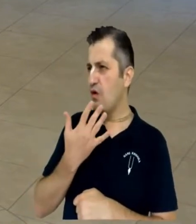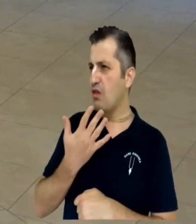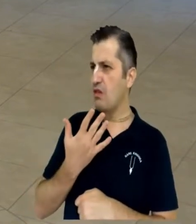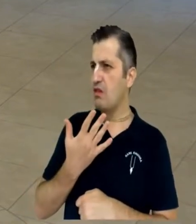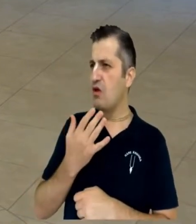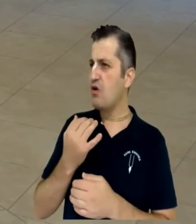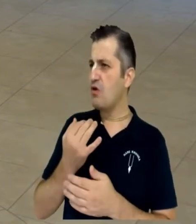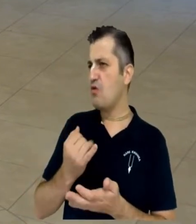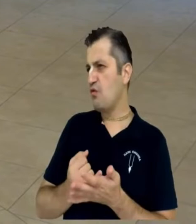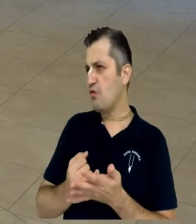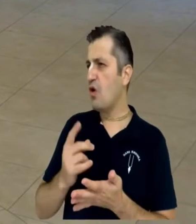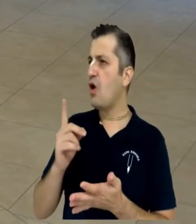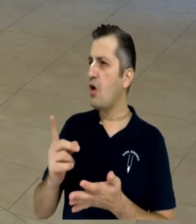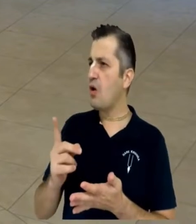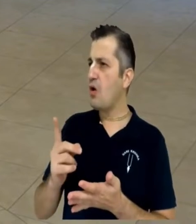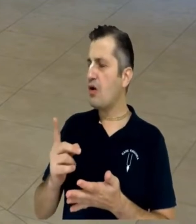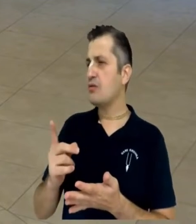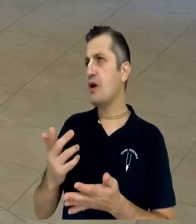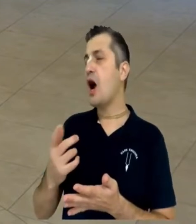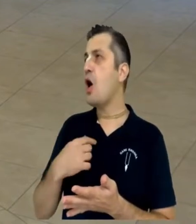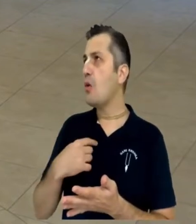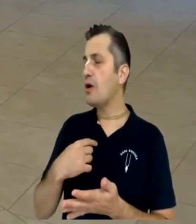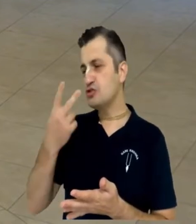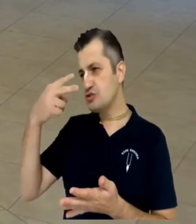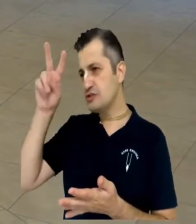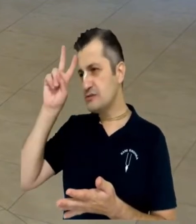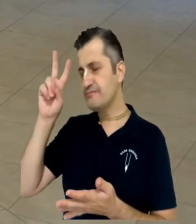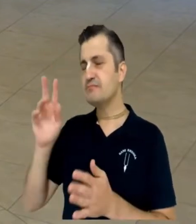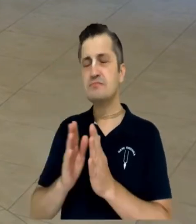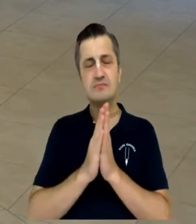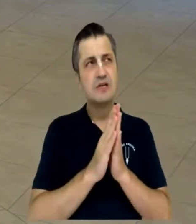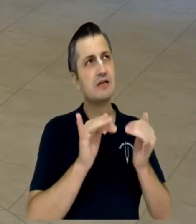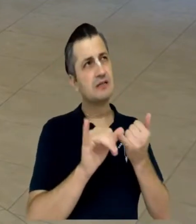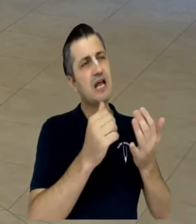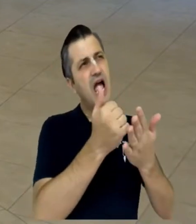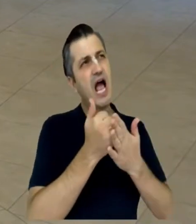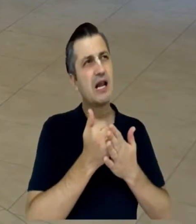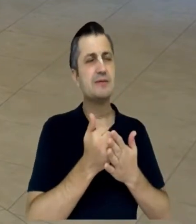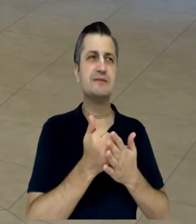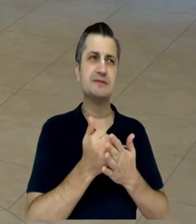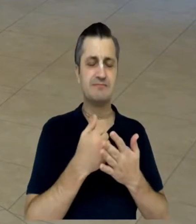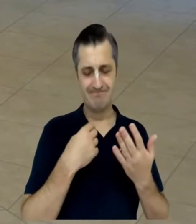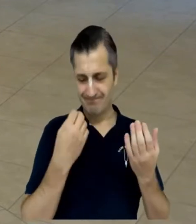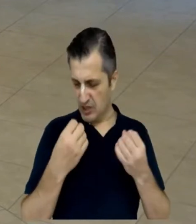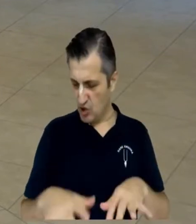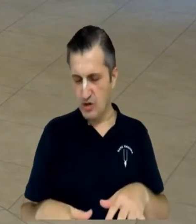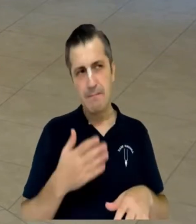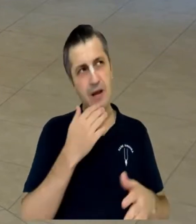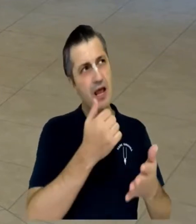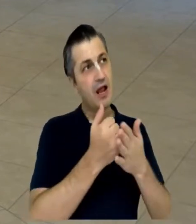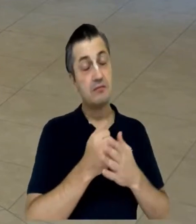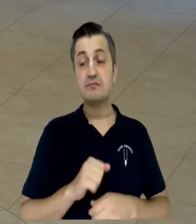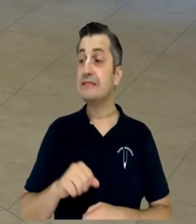but he looked towards Krishna for guidance. Yeah. So yeah, we could say it like that. So yeah, that's very